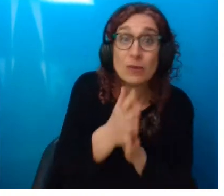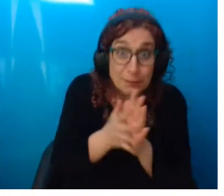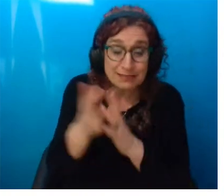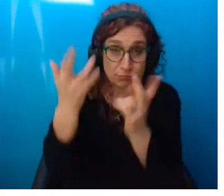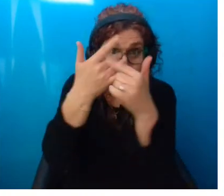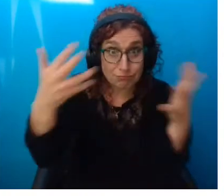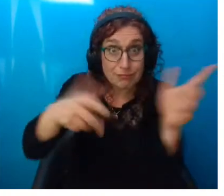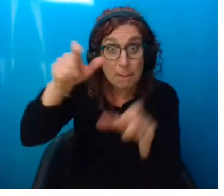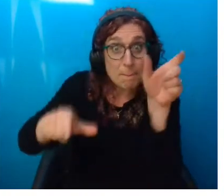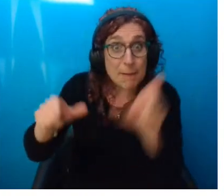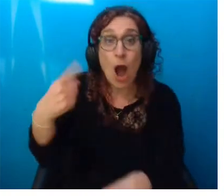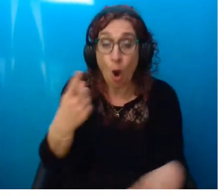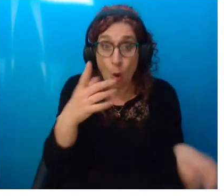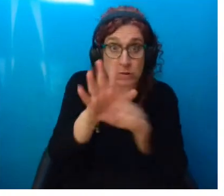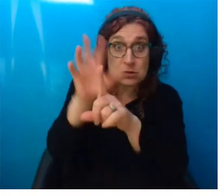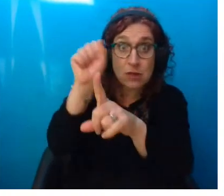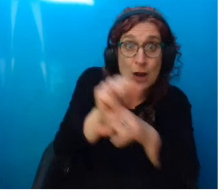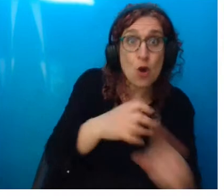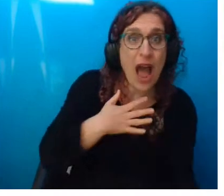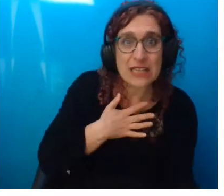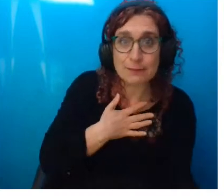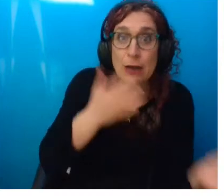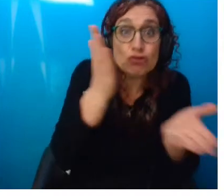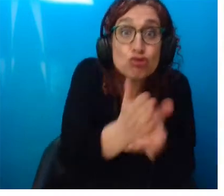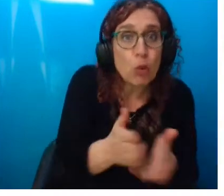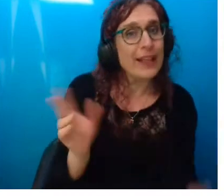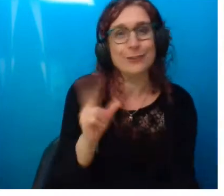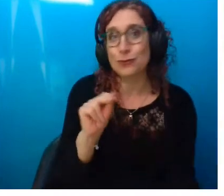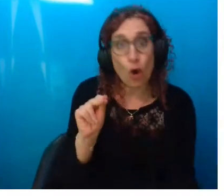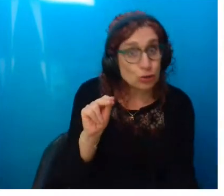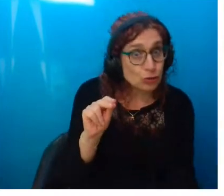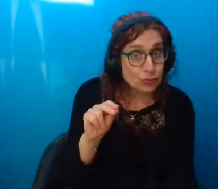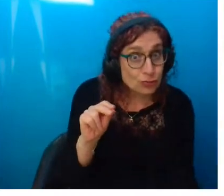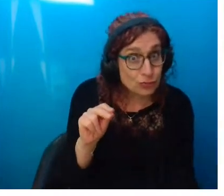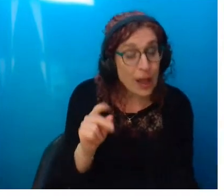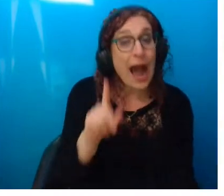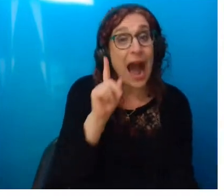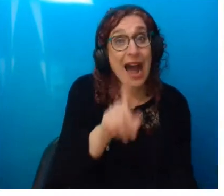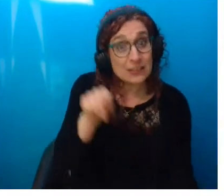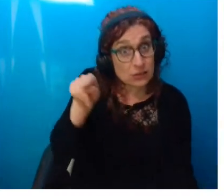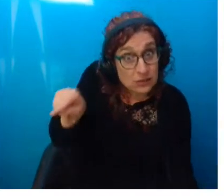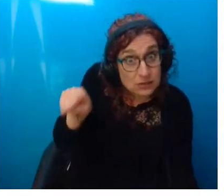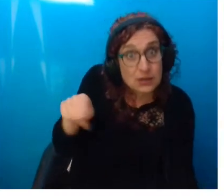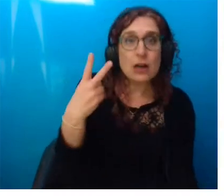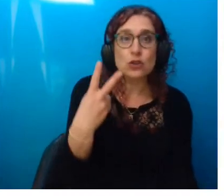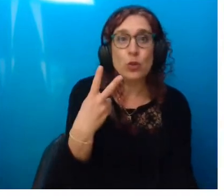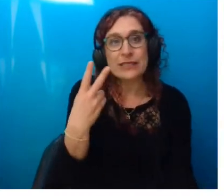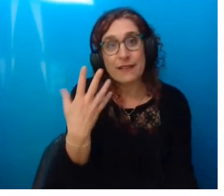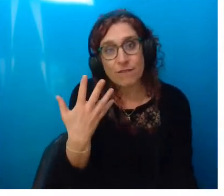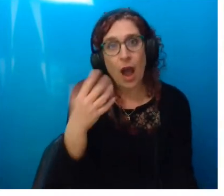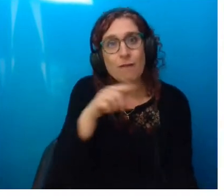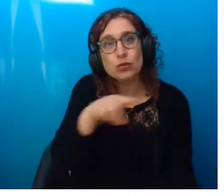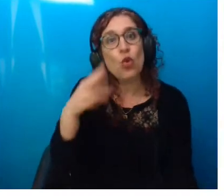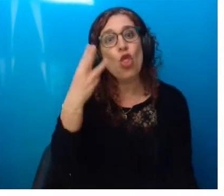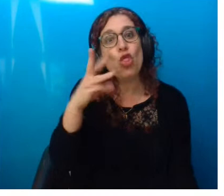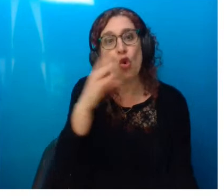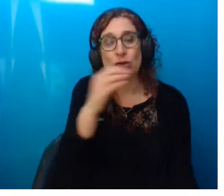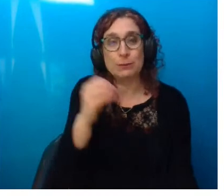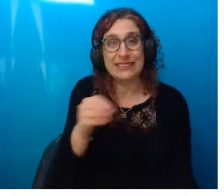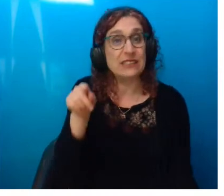diagnosis of asthma do not have asthma, and of these, 25 to 30% will only have